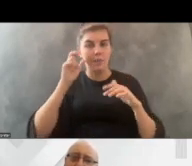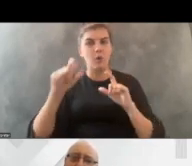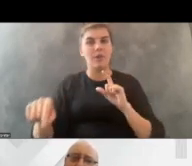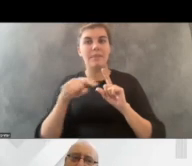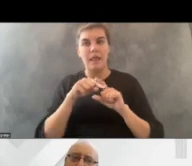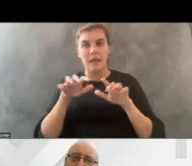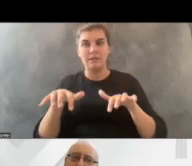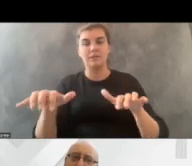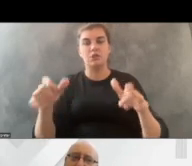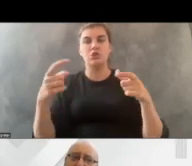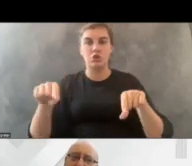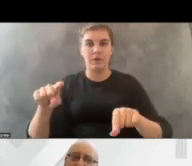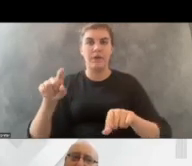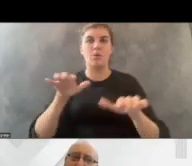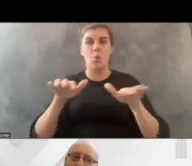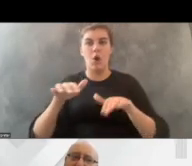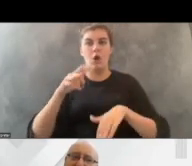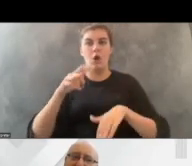indicate to